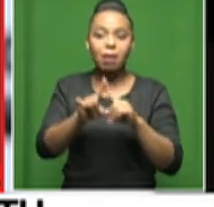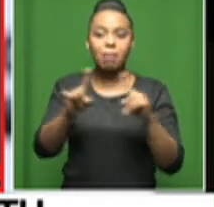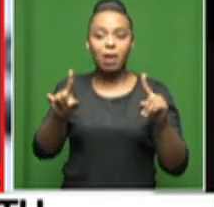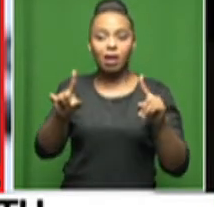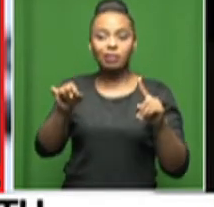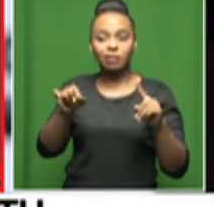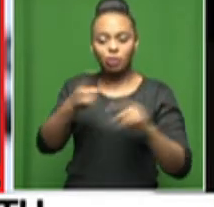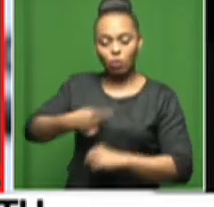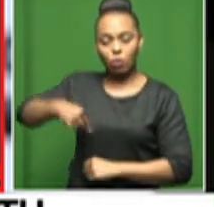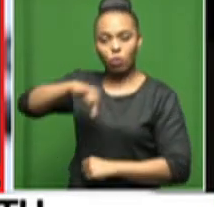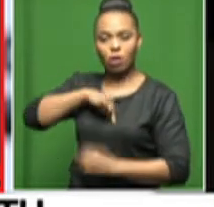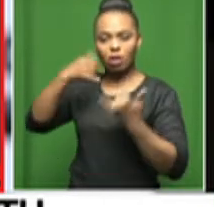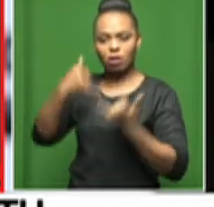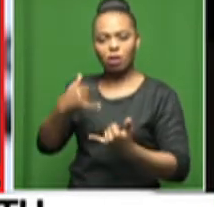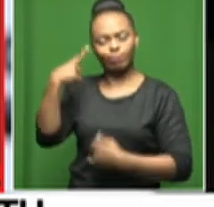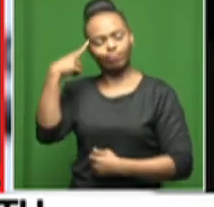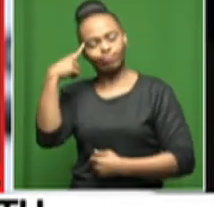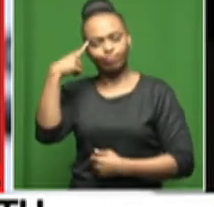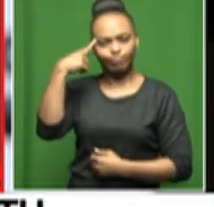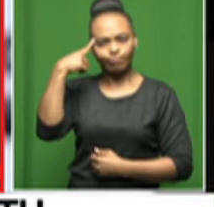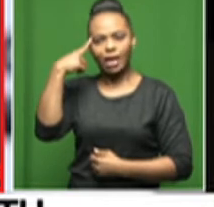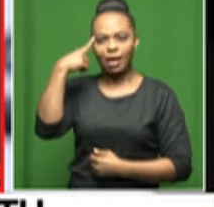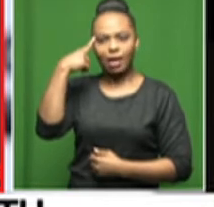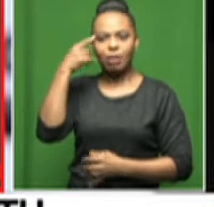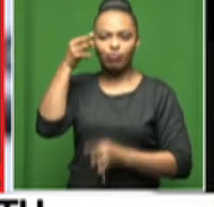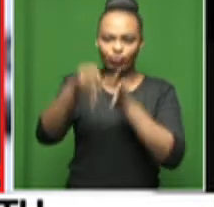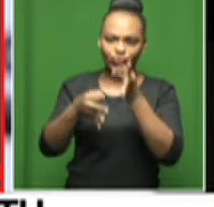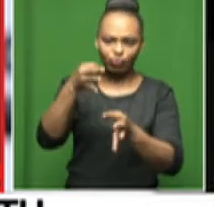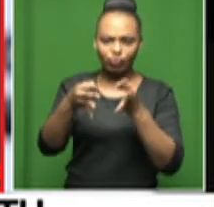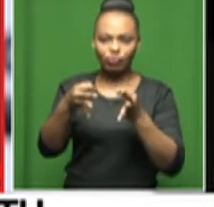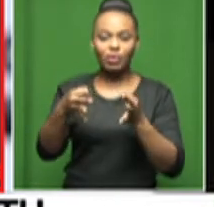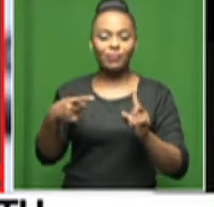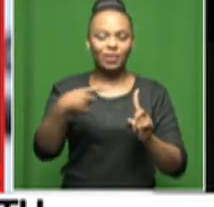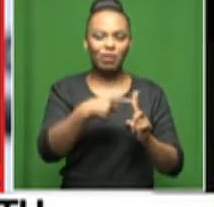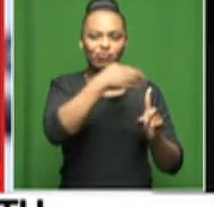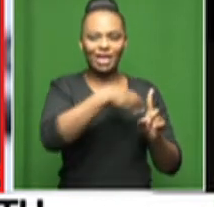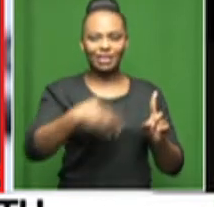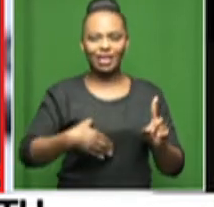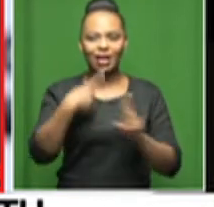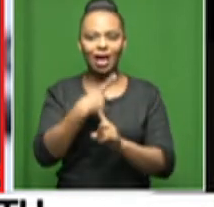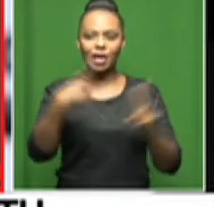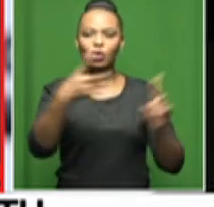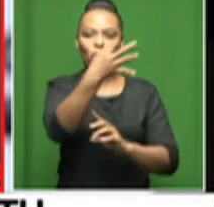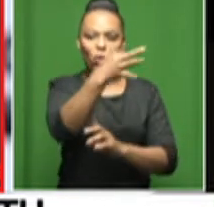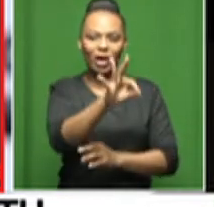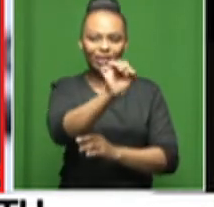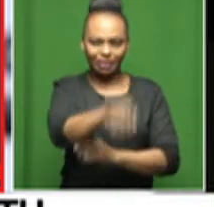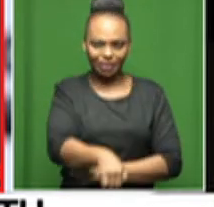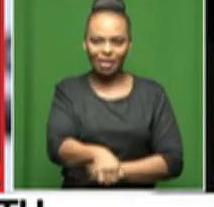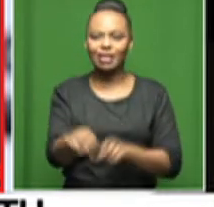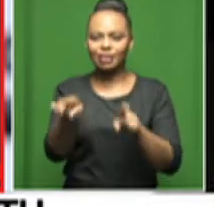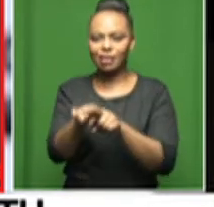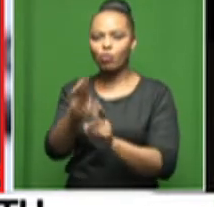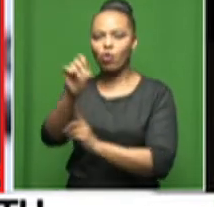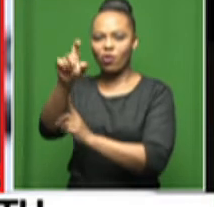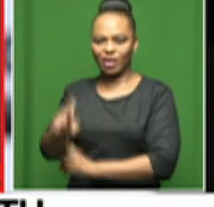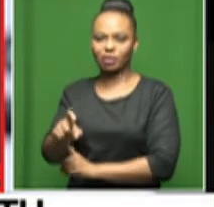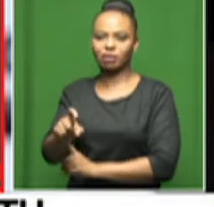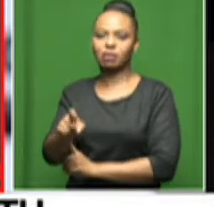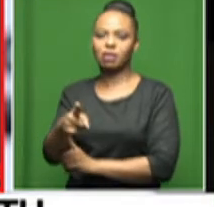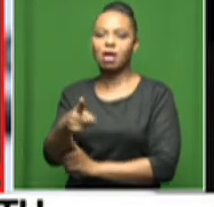then subsequently indicated that the president's announcement is correct so far as the COVAX facility was